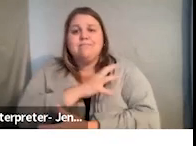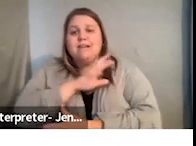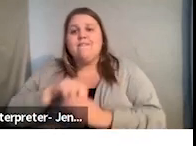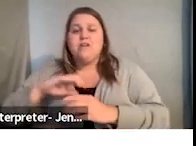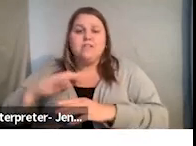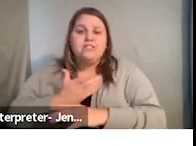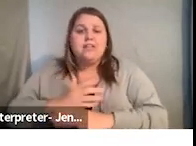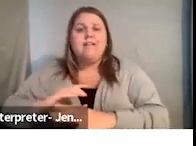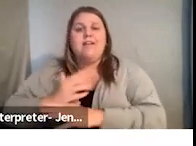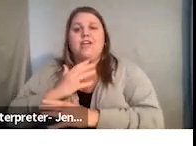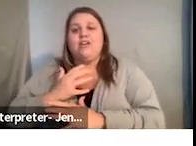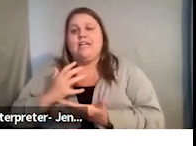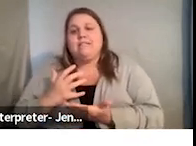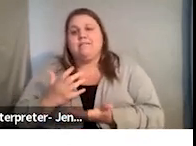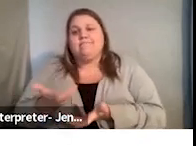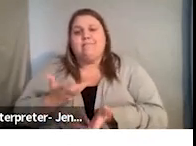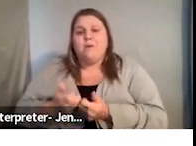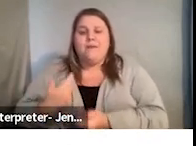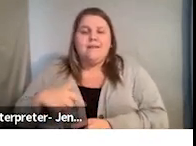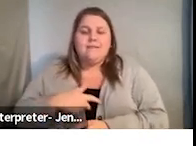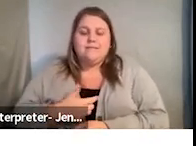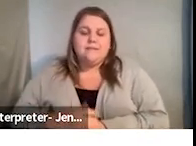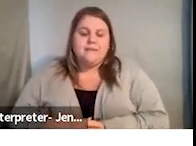share and spend time with us.